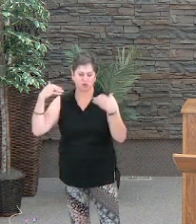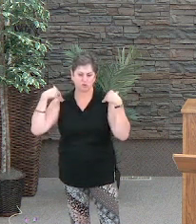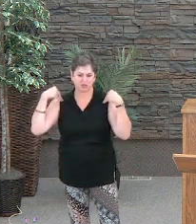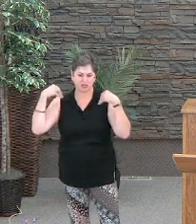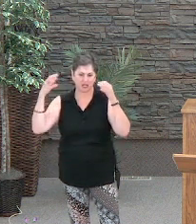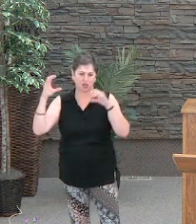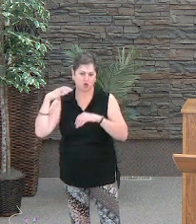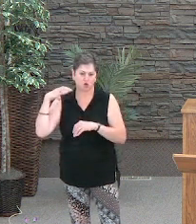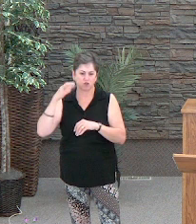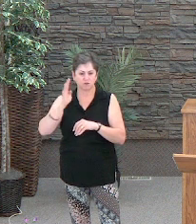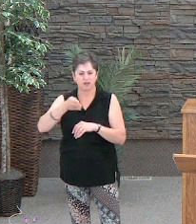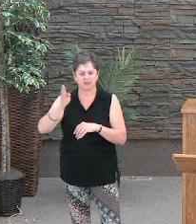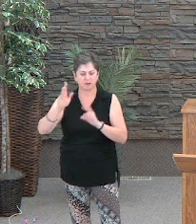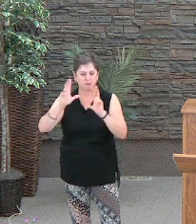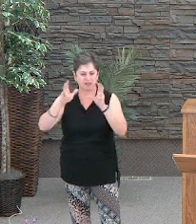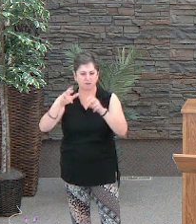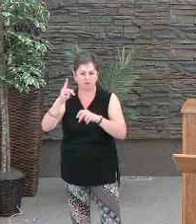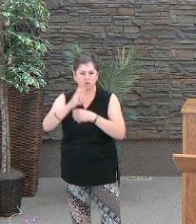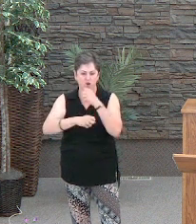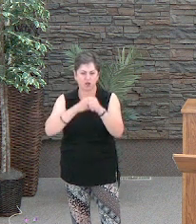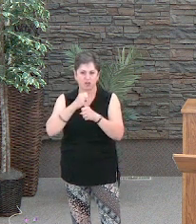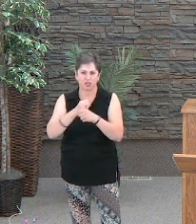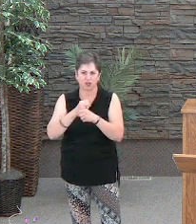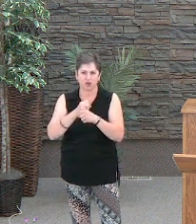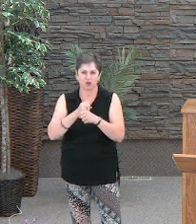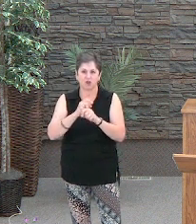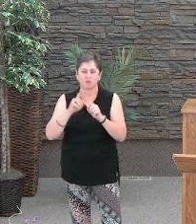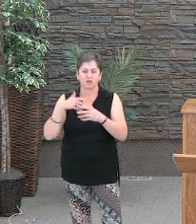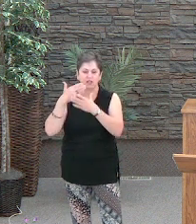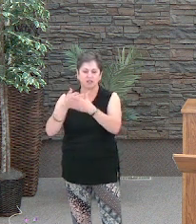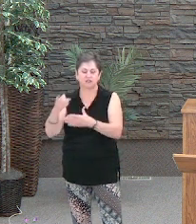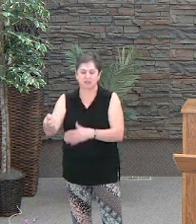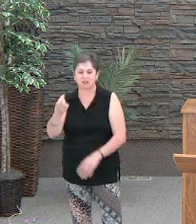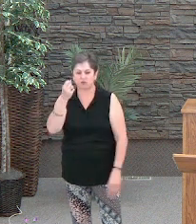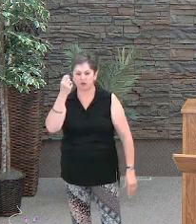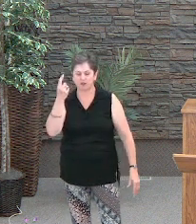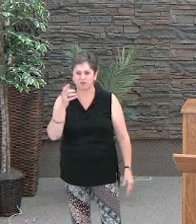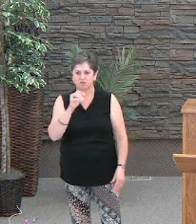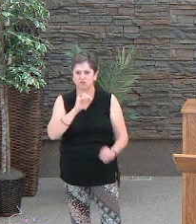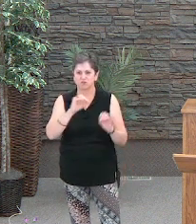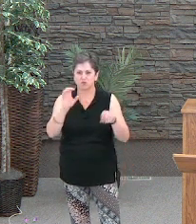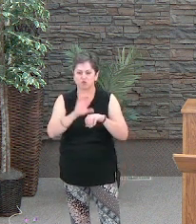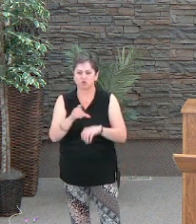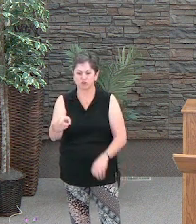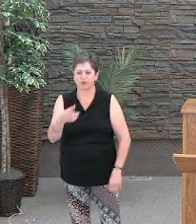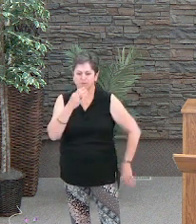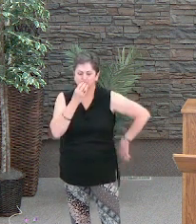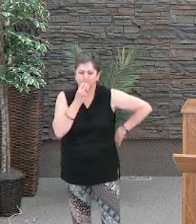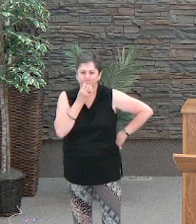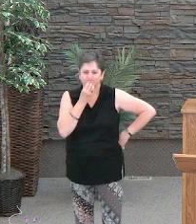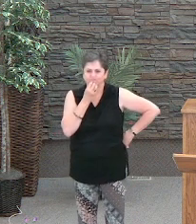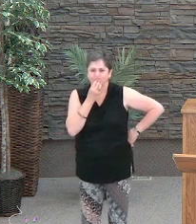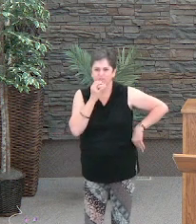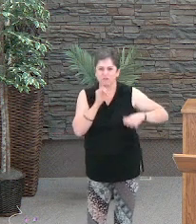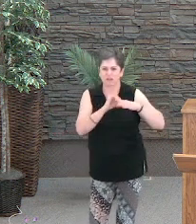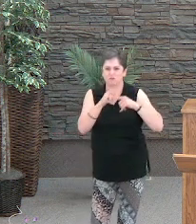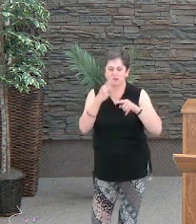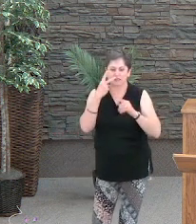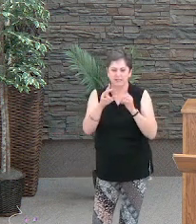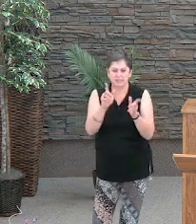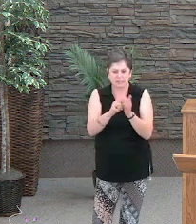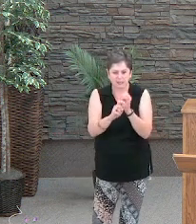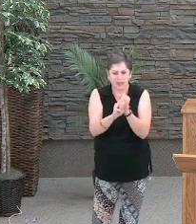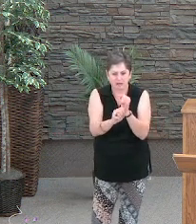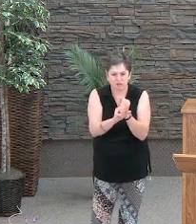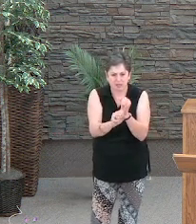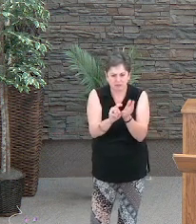coach basketball for a year to get away from ministry. But he gets there and he realizes there's not a church there. And that's when he sees this little